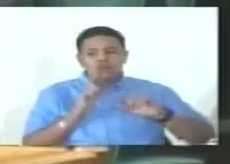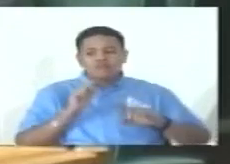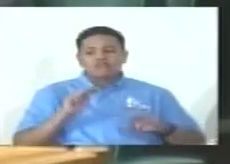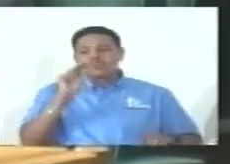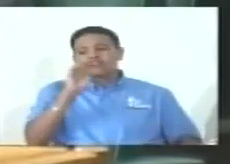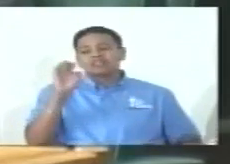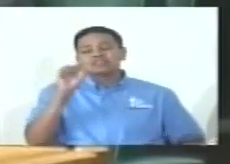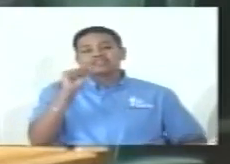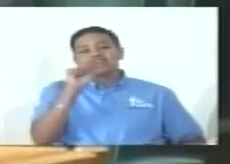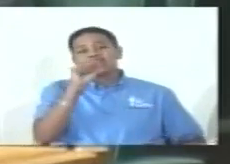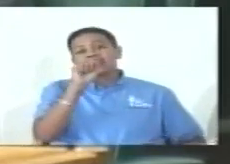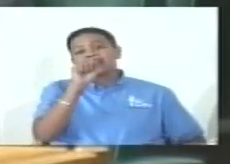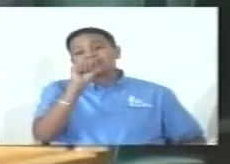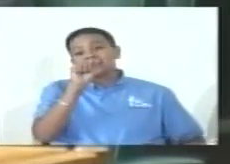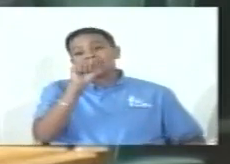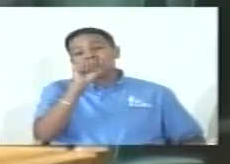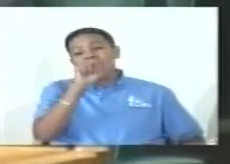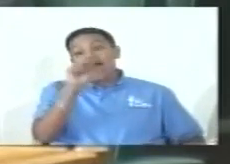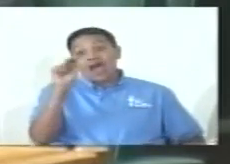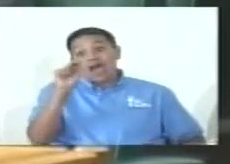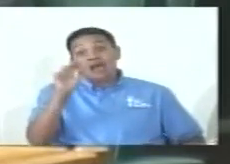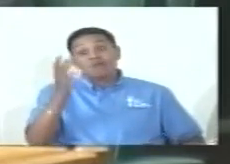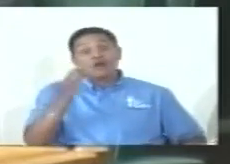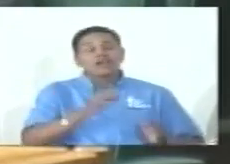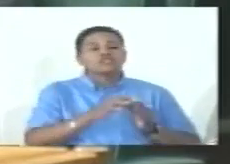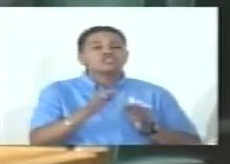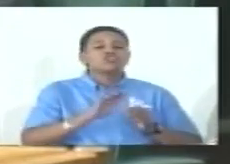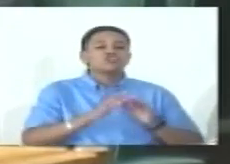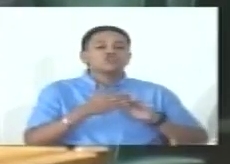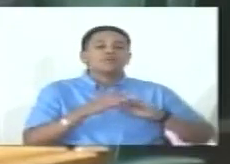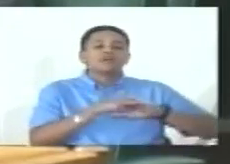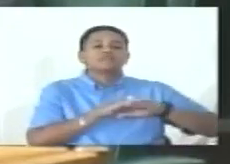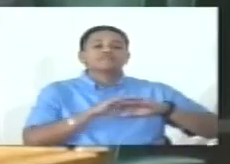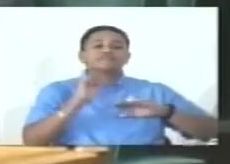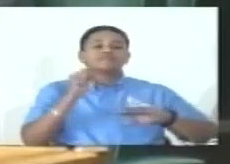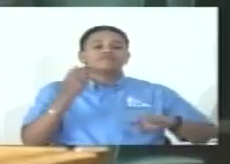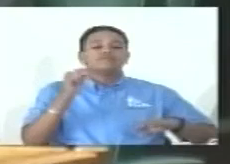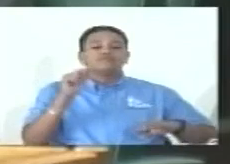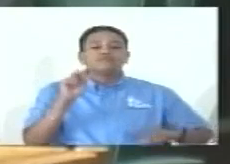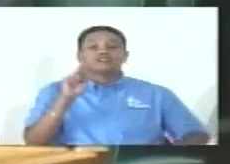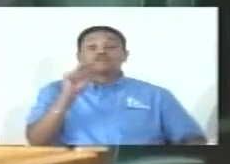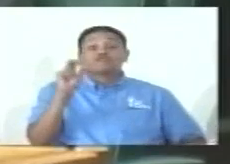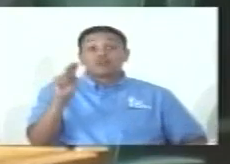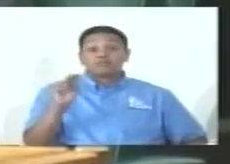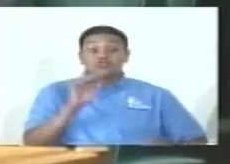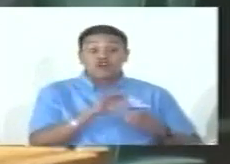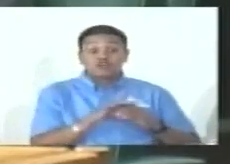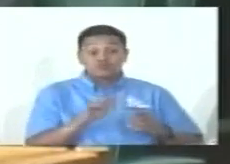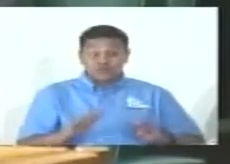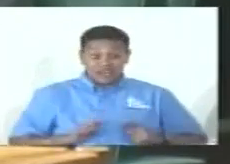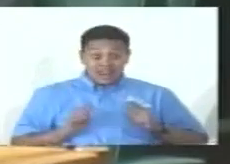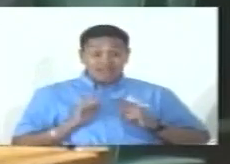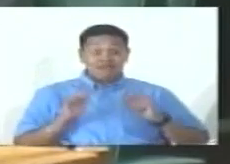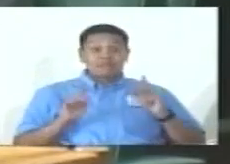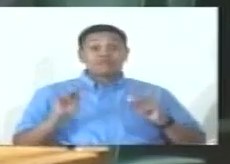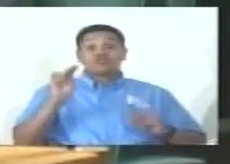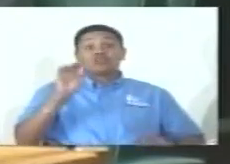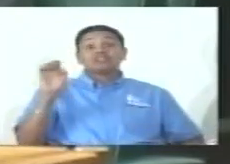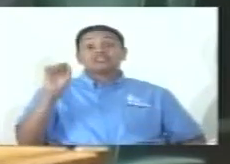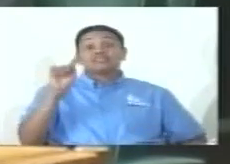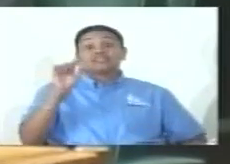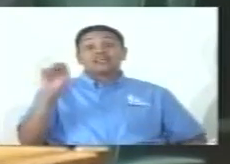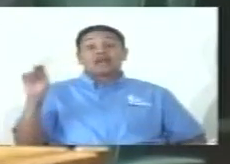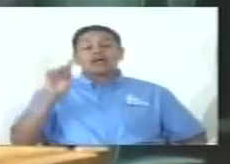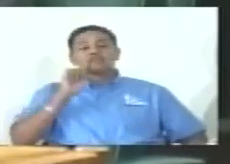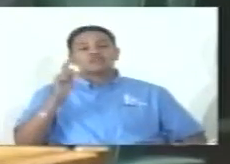St. Anne and by extension Jamaica. Shahine Robinson's contribution to the lives of the people of Northeast St. Anne and her country is a matter of